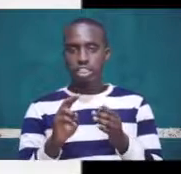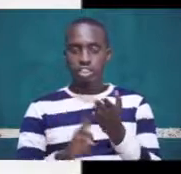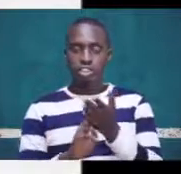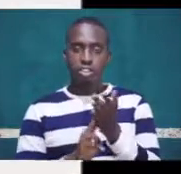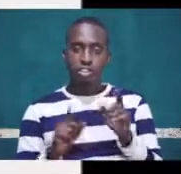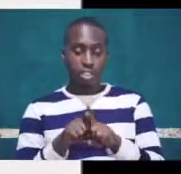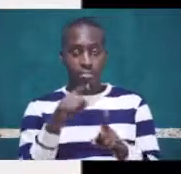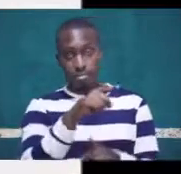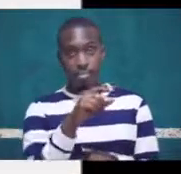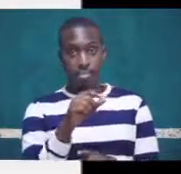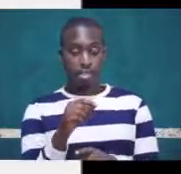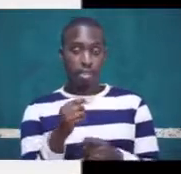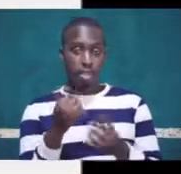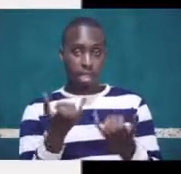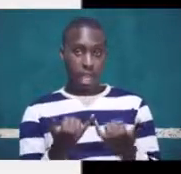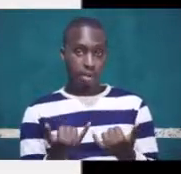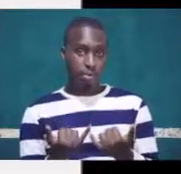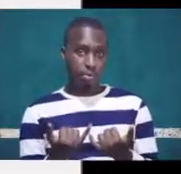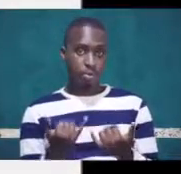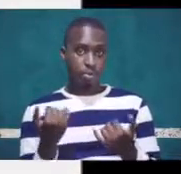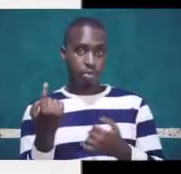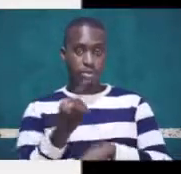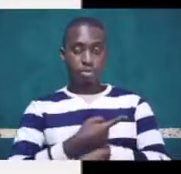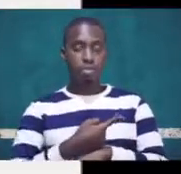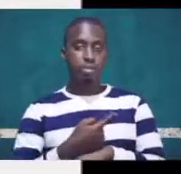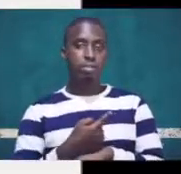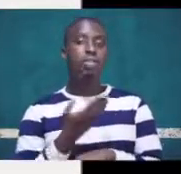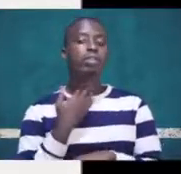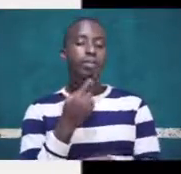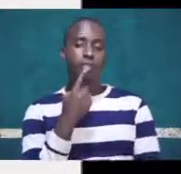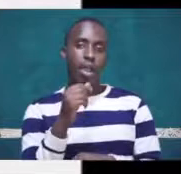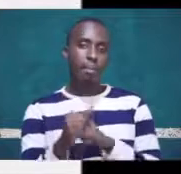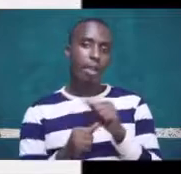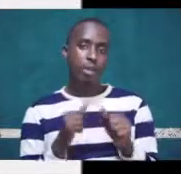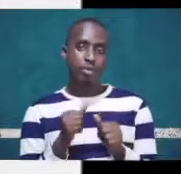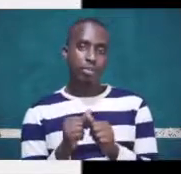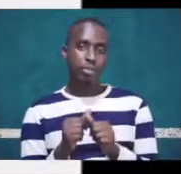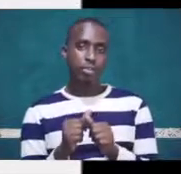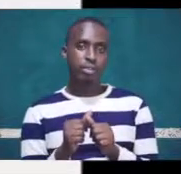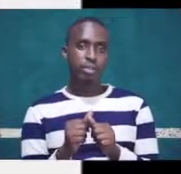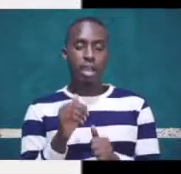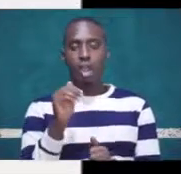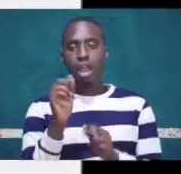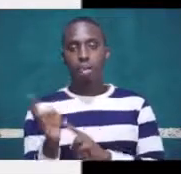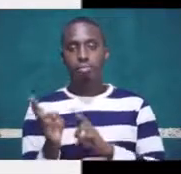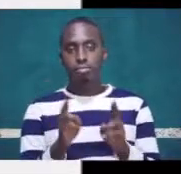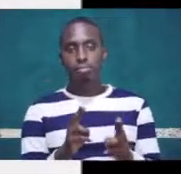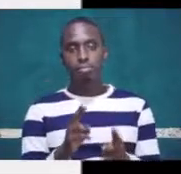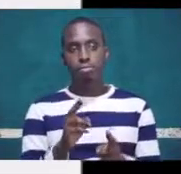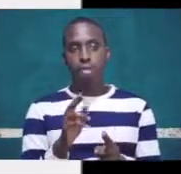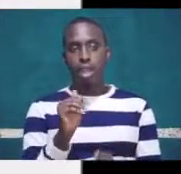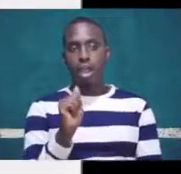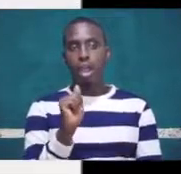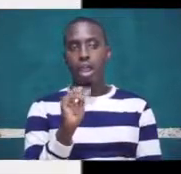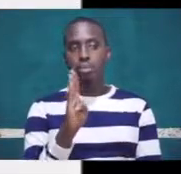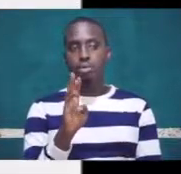of the demand curve. Now, today I want us to talk about the abnormal demand curves. So you all